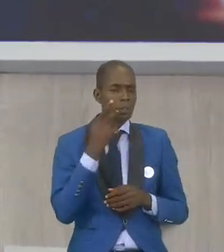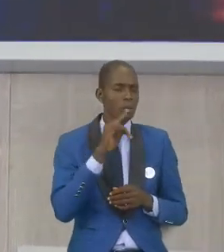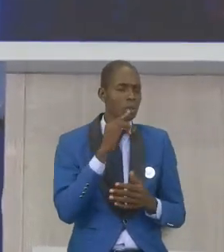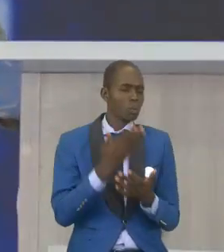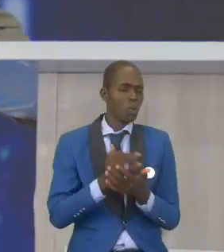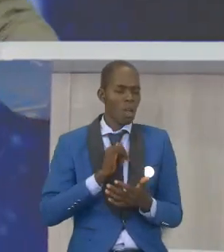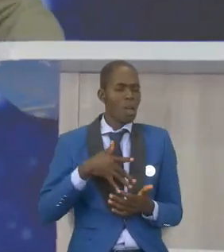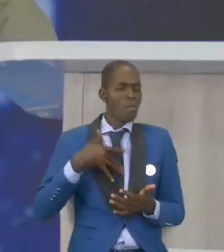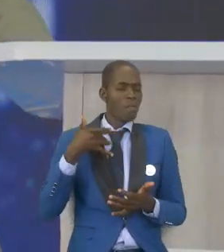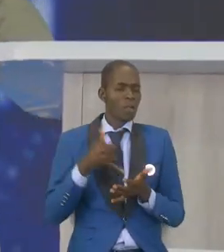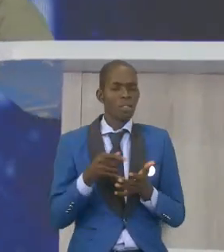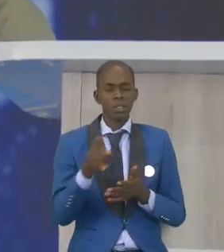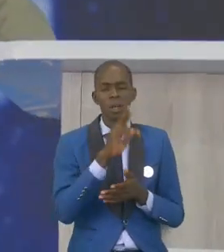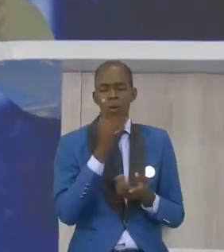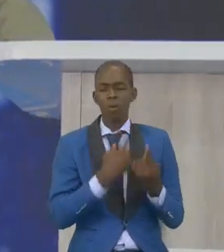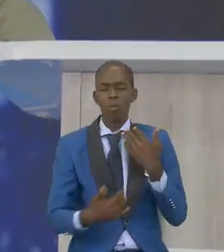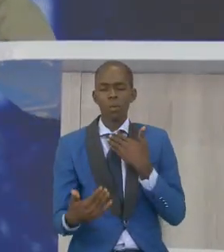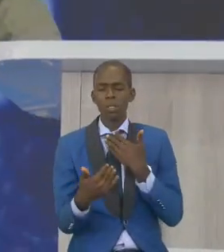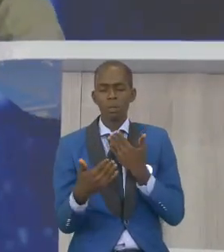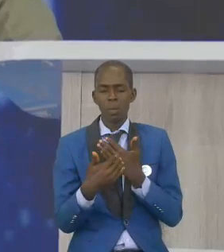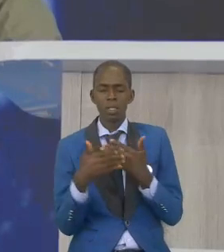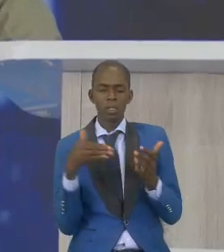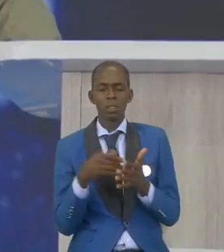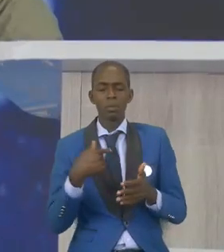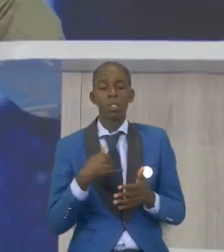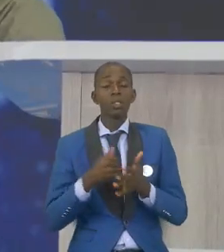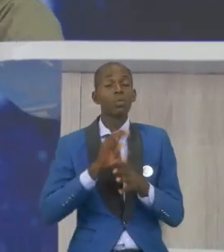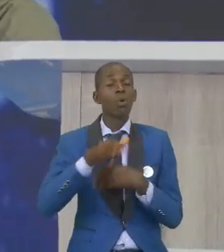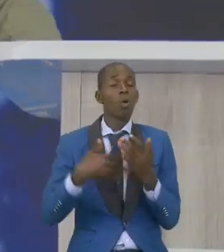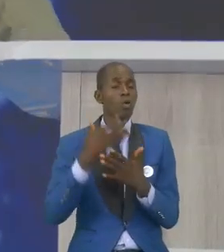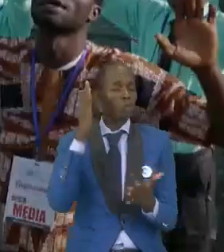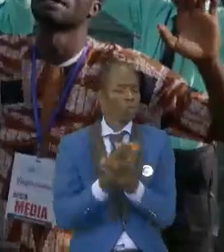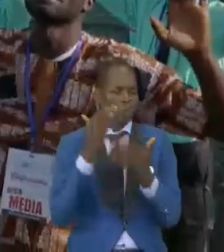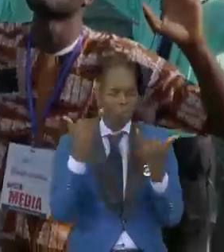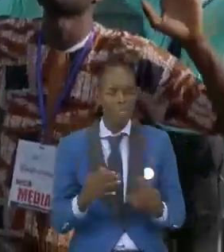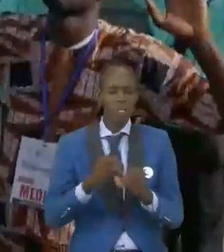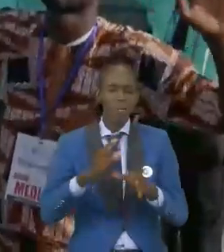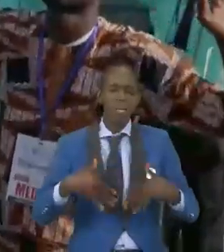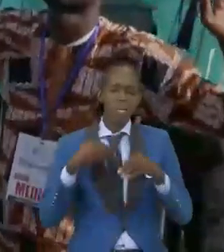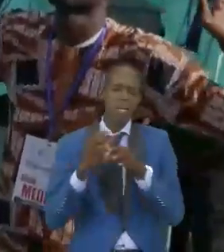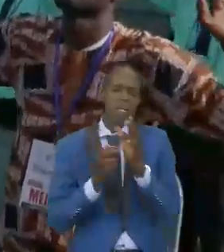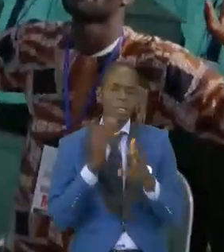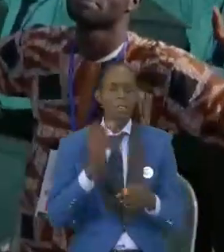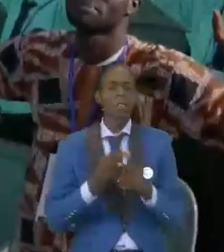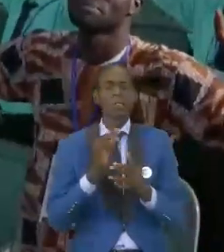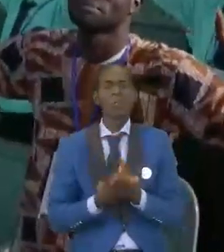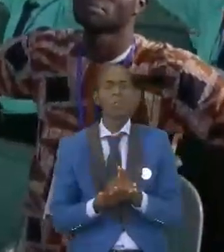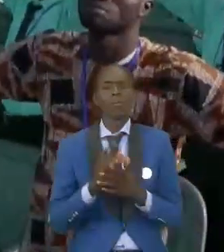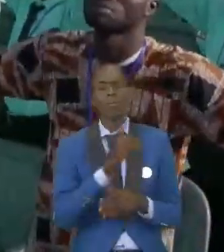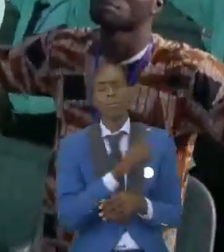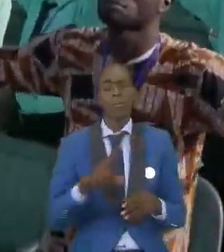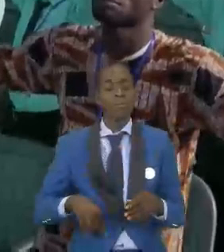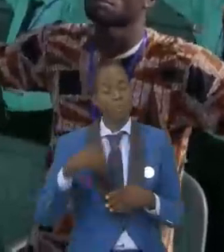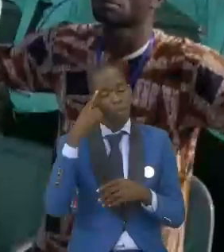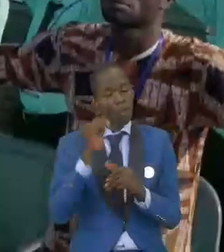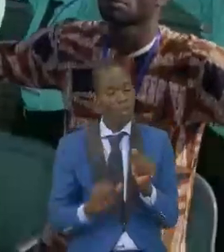body. I pray it will stop now in your life in Jesus' name. Lord, for